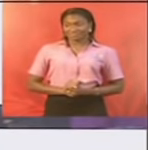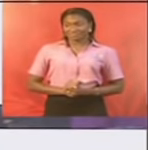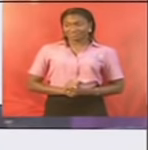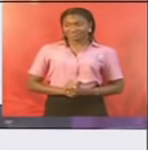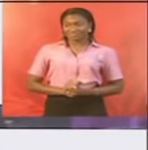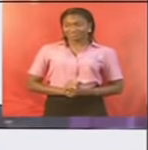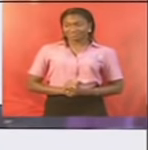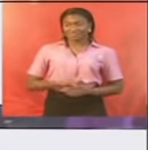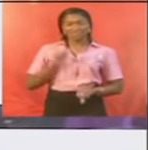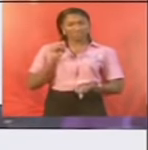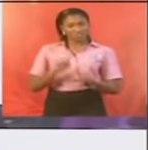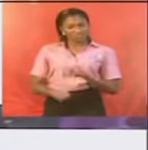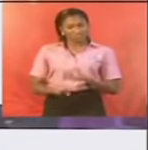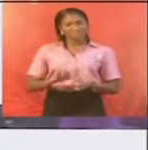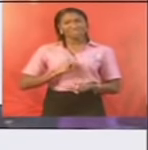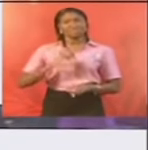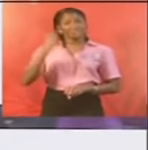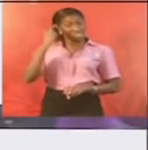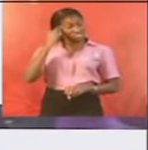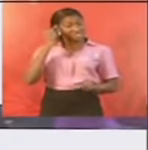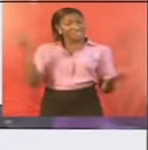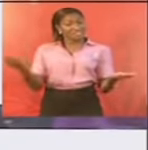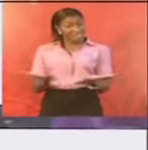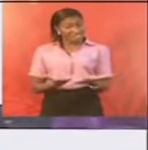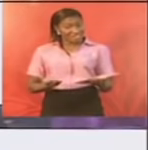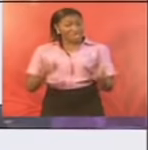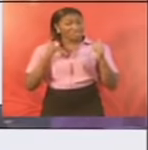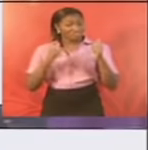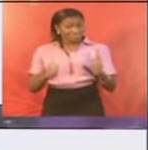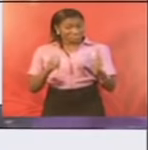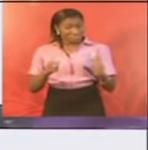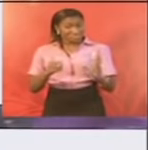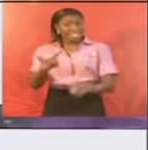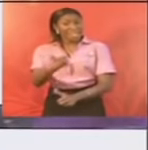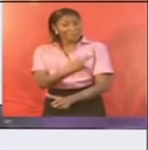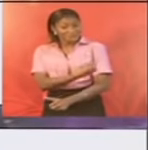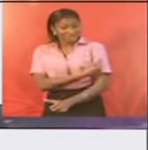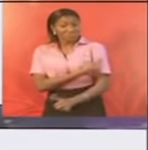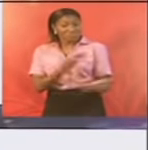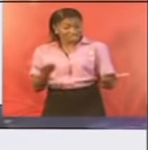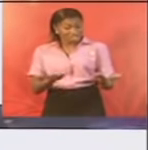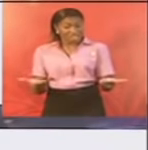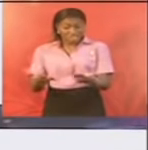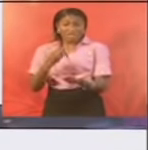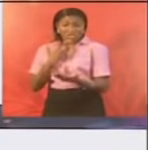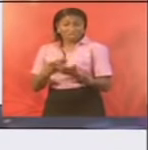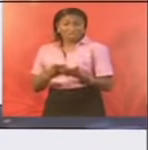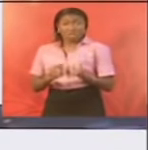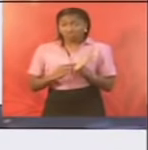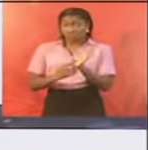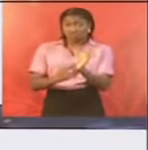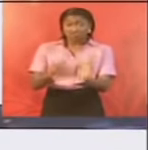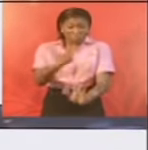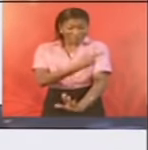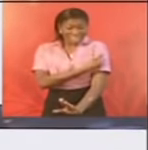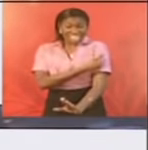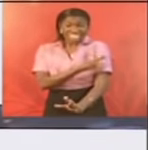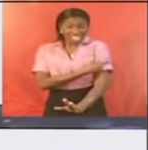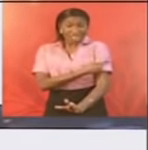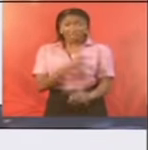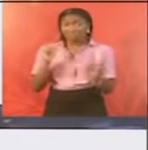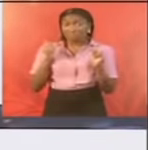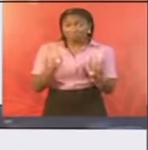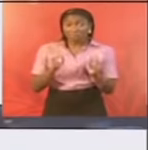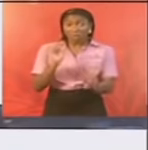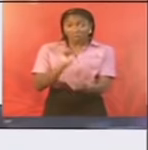All in all, I think we are doing well with our immunization program. We have proven that vaccines work. We have proven that this program is a